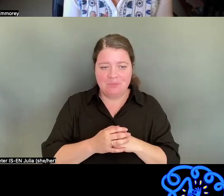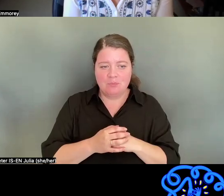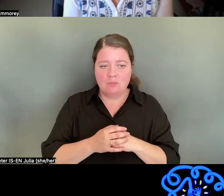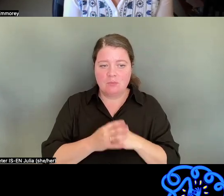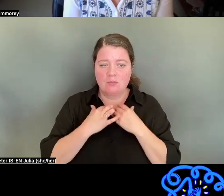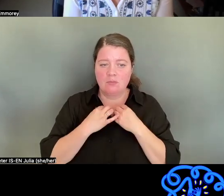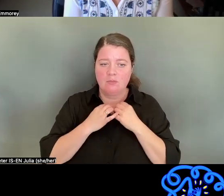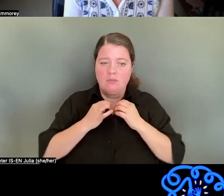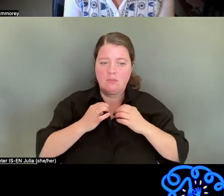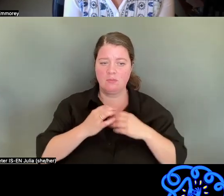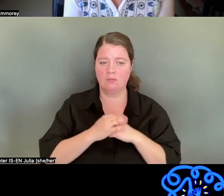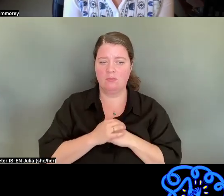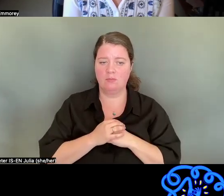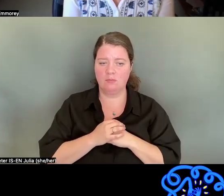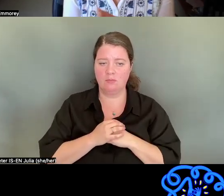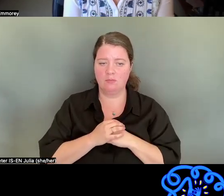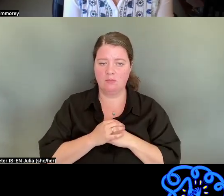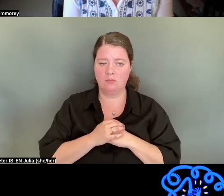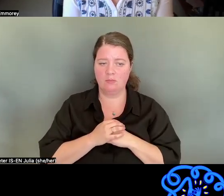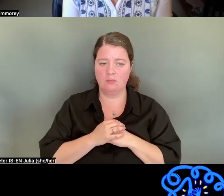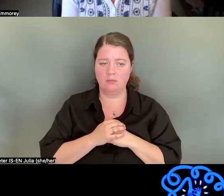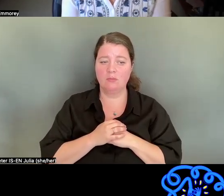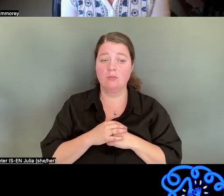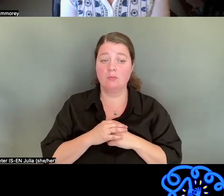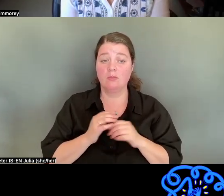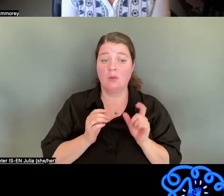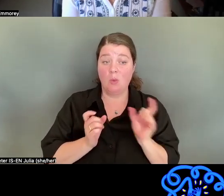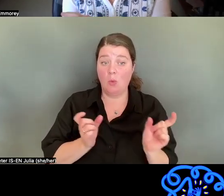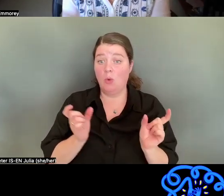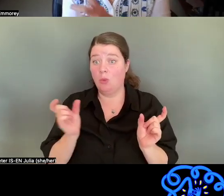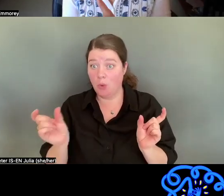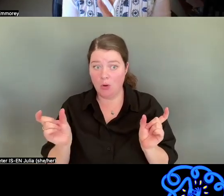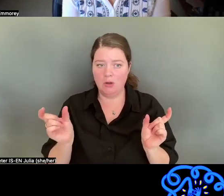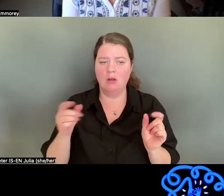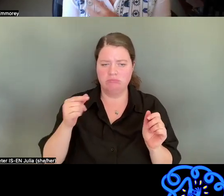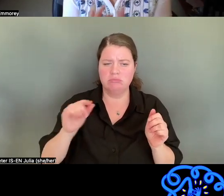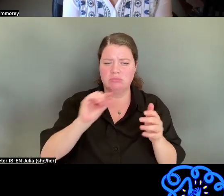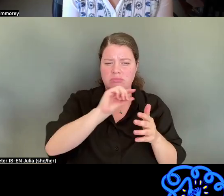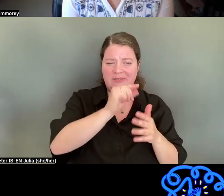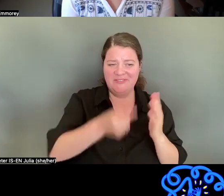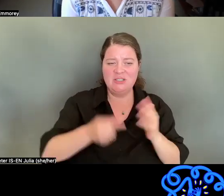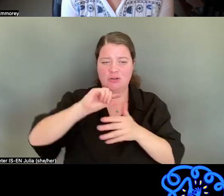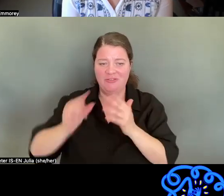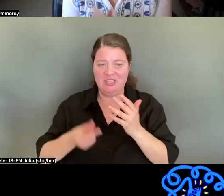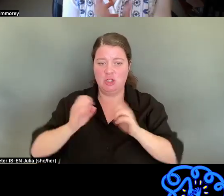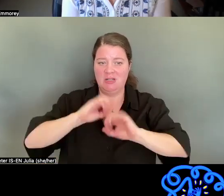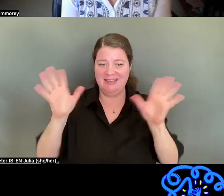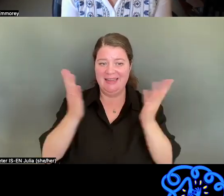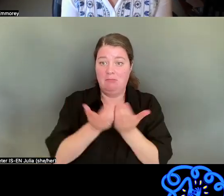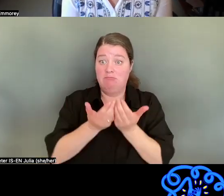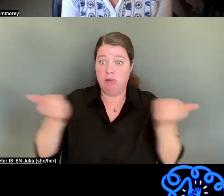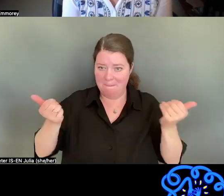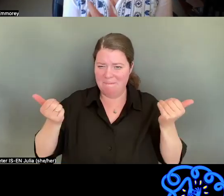greater feature distinctiveness tend to be acquired earlier. So this would be interesting to see, is this true for science too? Could this actually